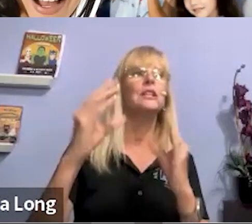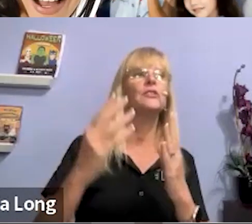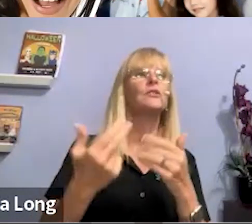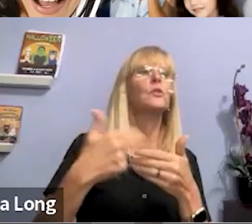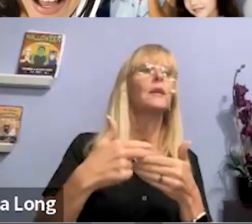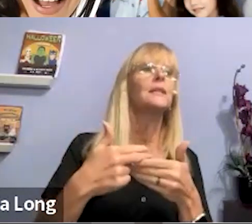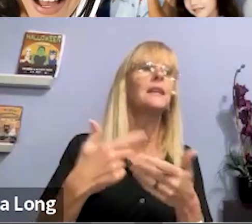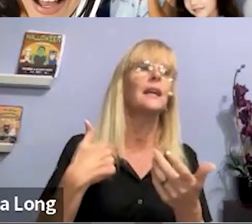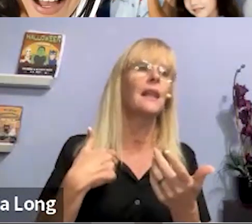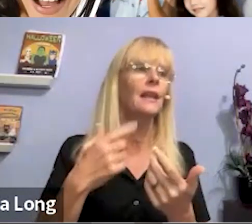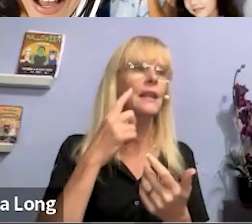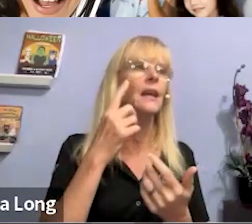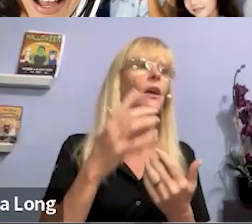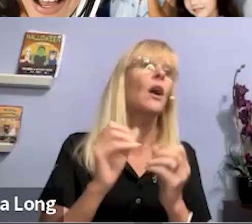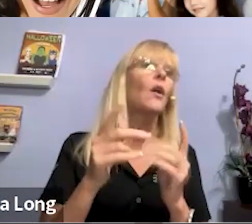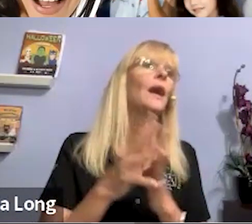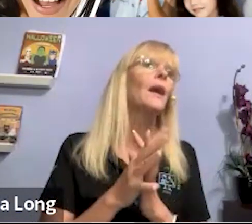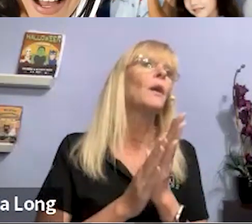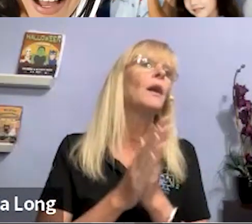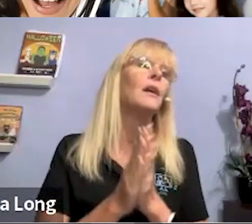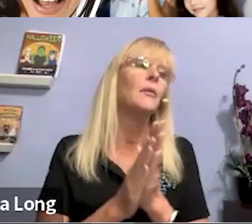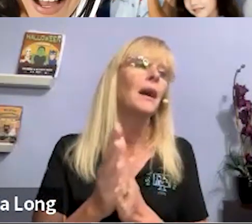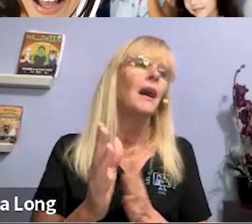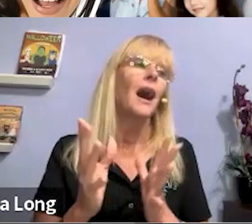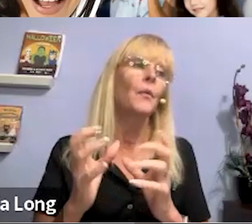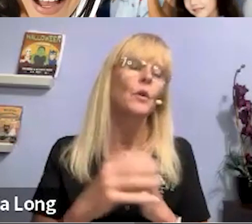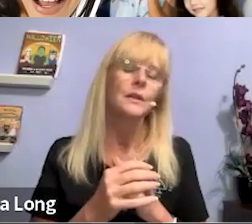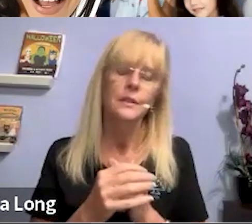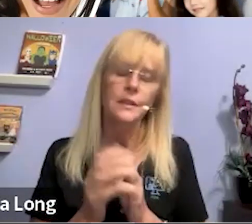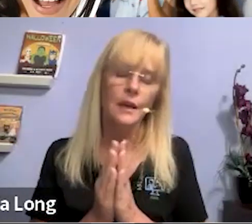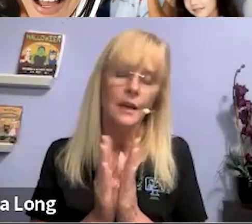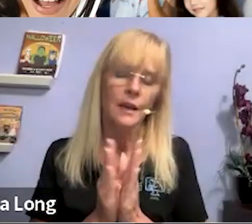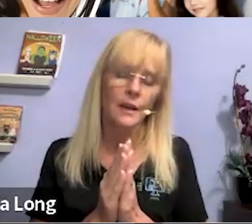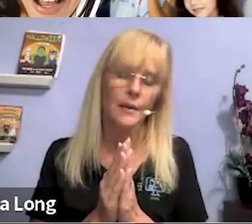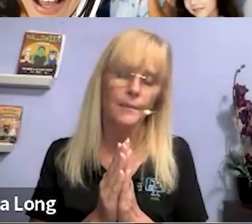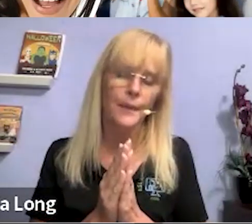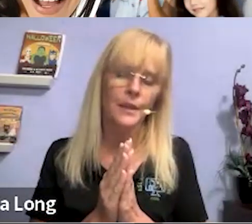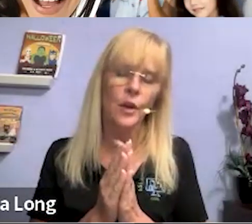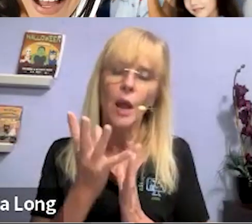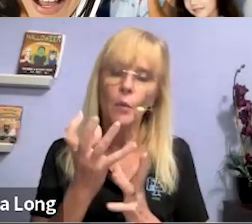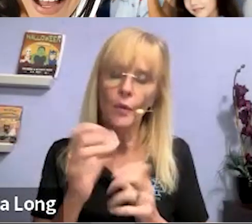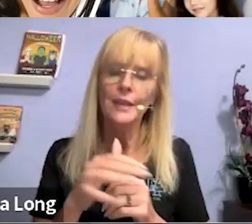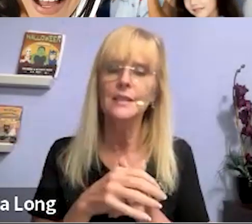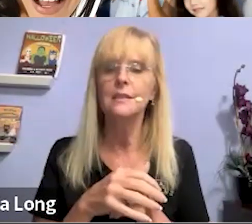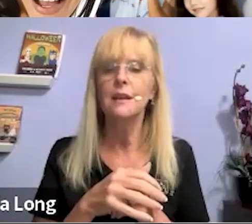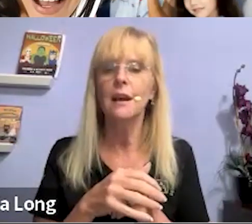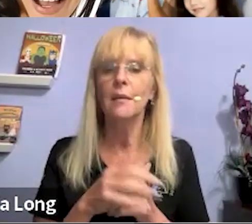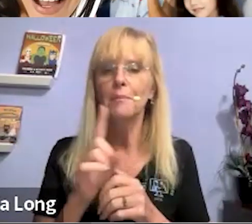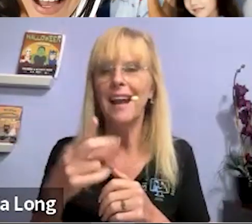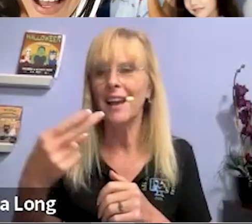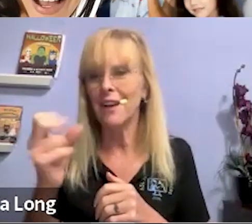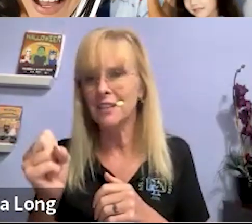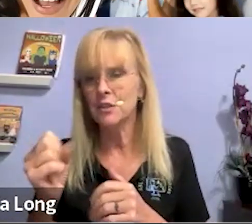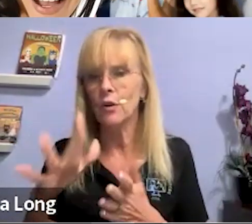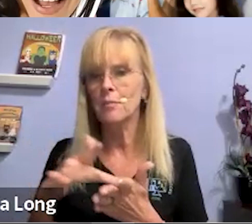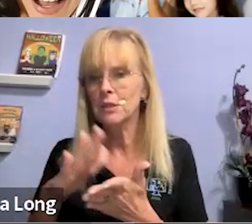school teachers join us and they think, okay, well, I want, I want this, but